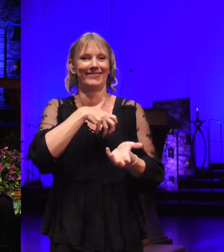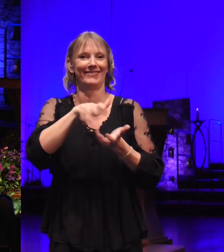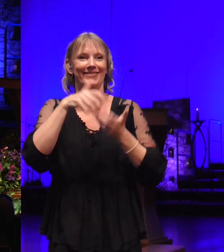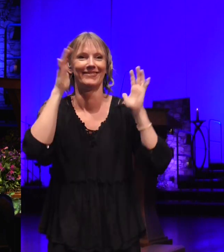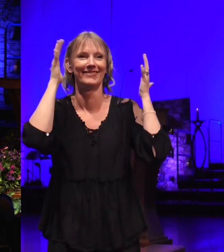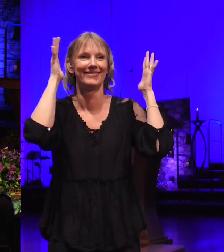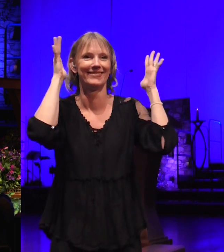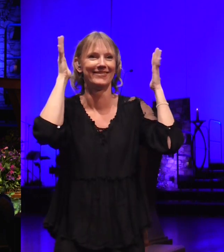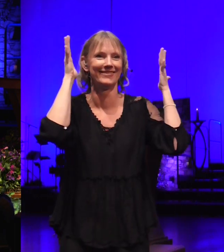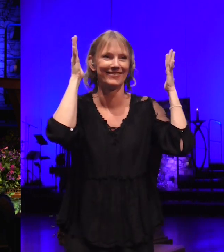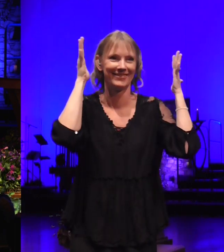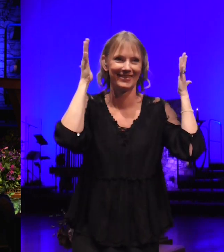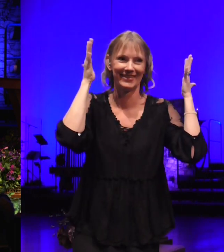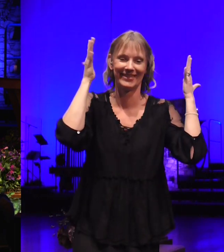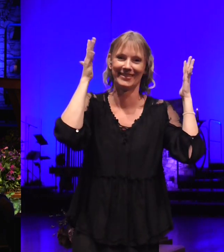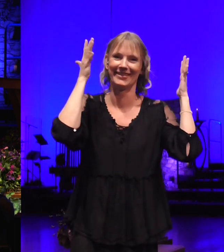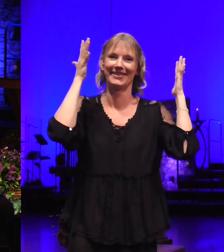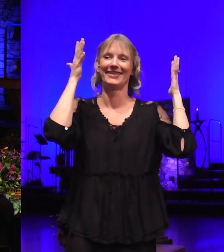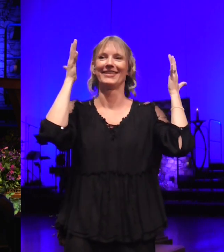So